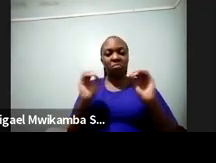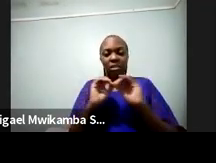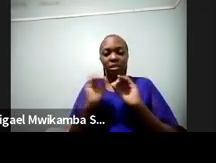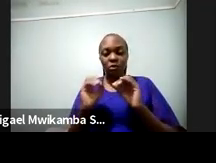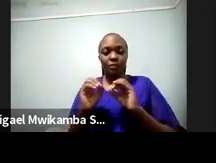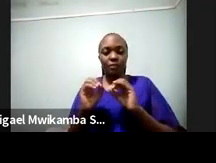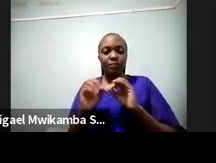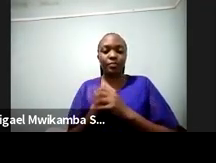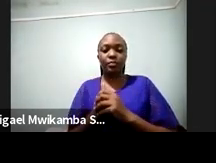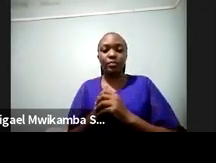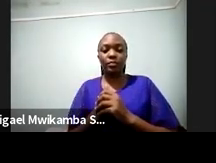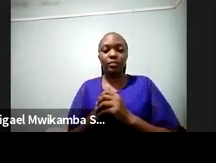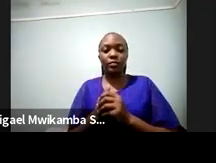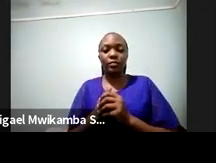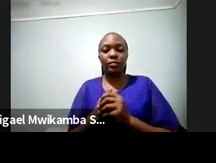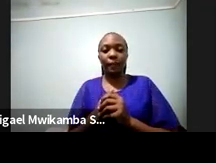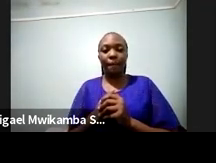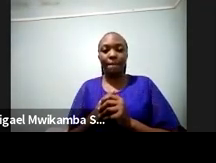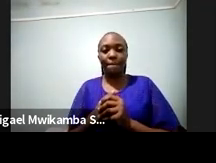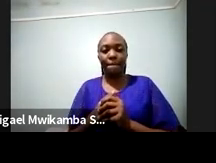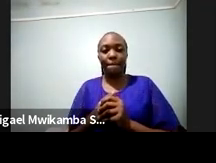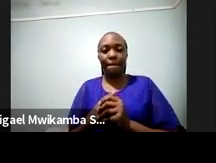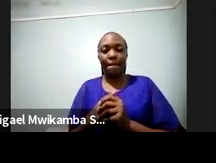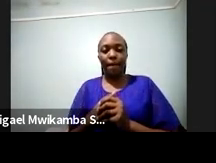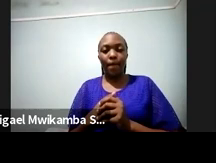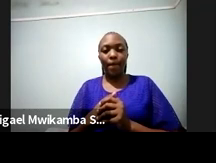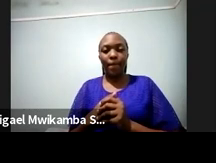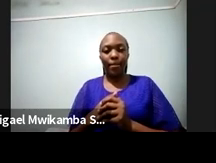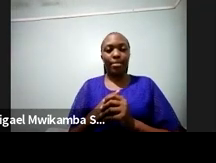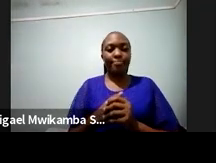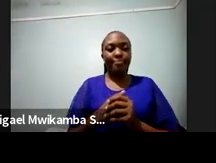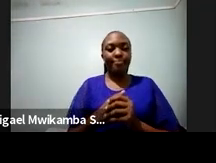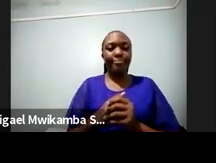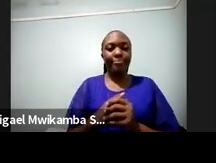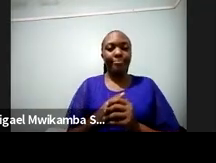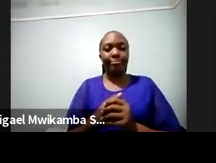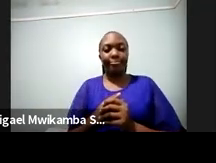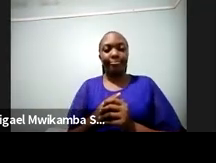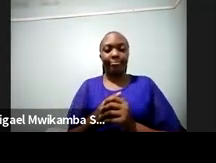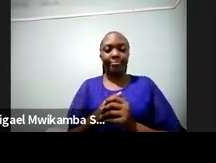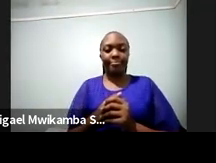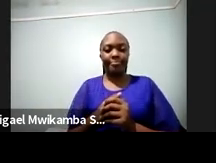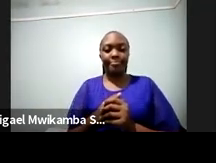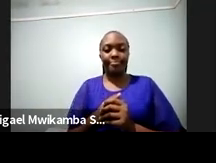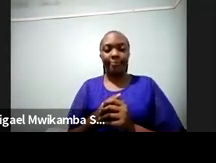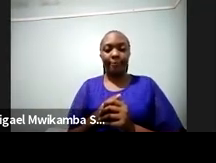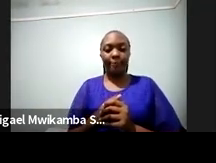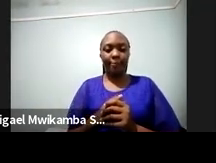be able to undertake other avenues. And of course, you can easily multiply, or your ability to multiply